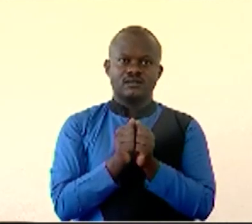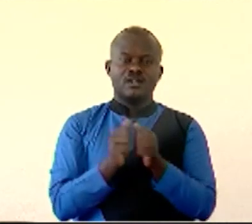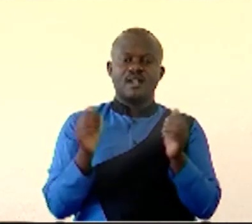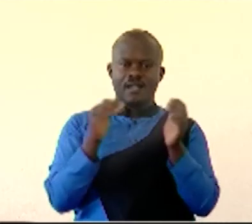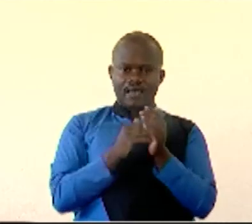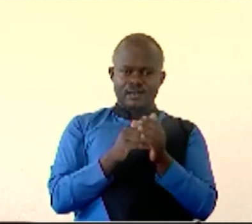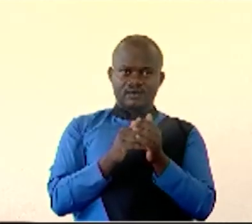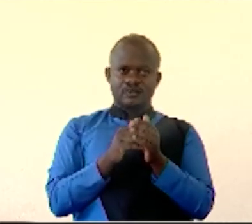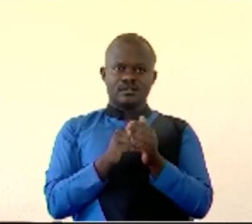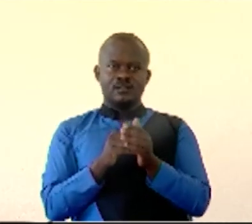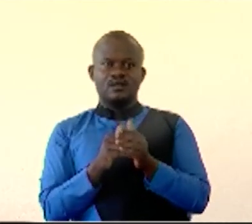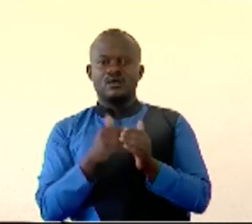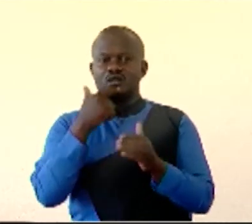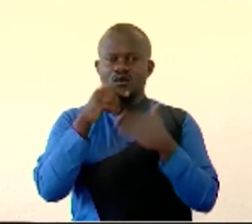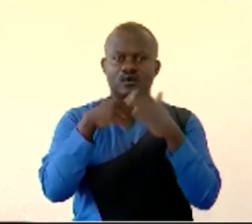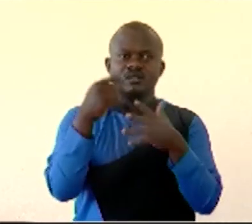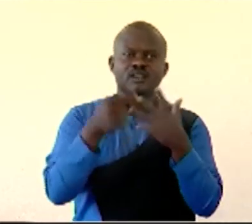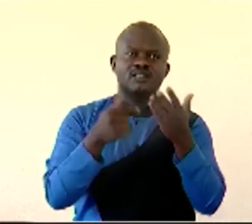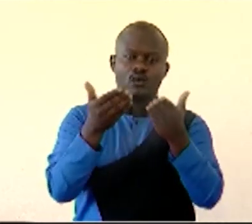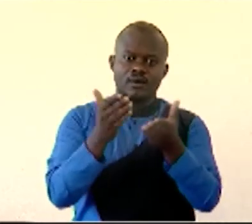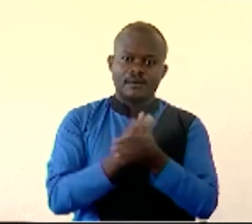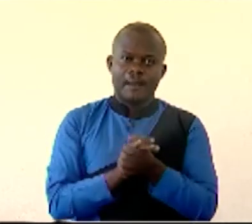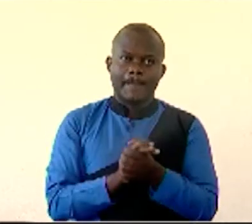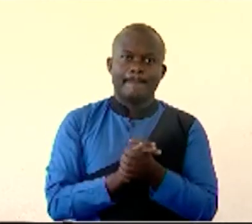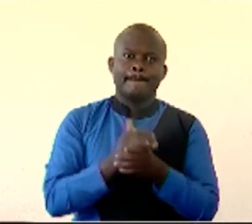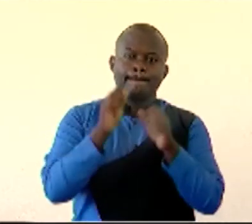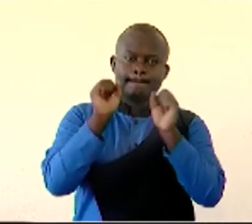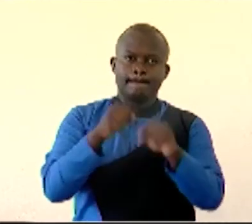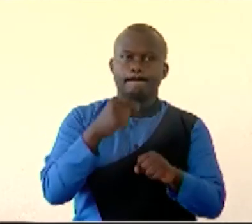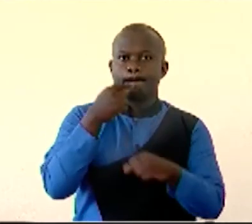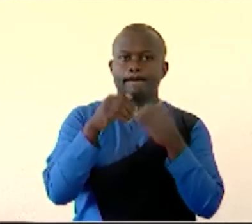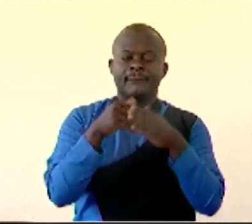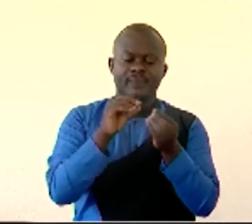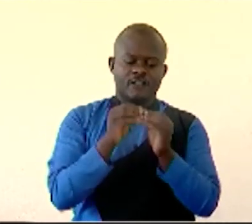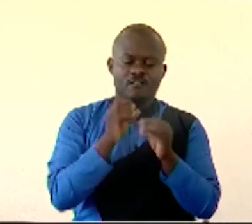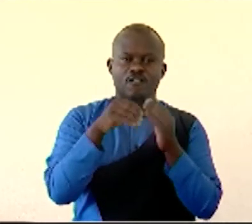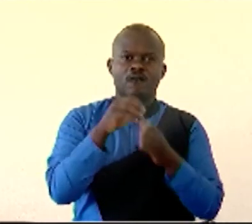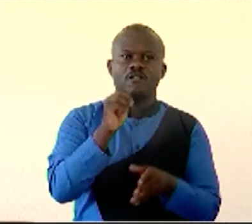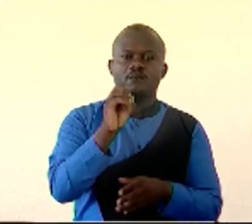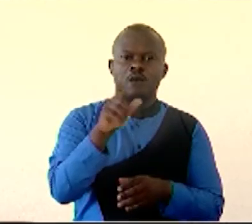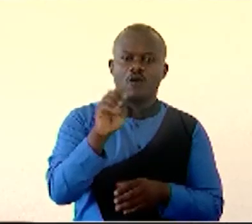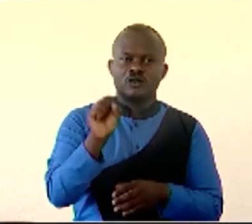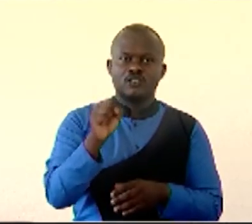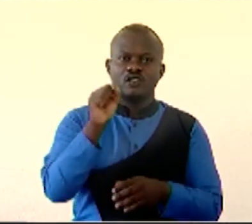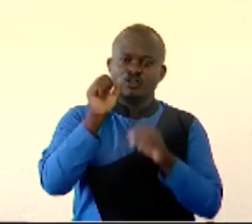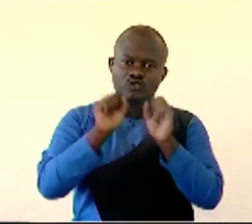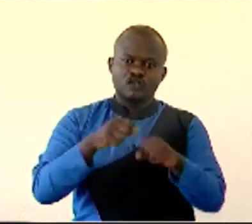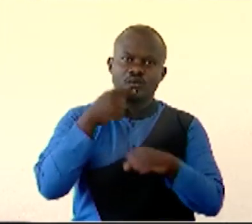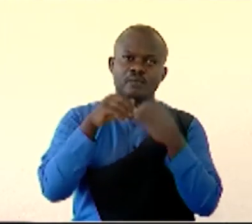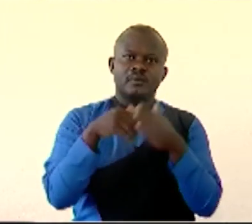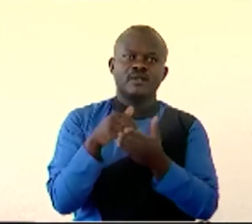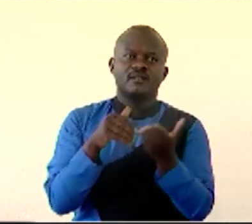And so this one should be, the number of moles of hydrogen should be 3